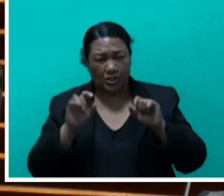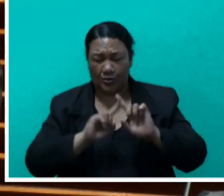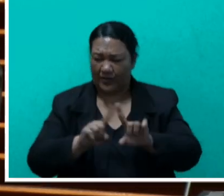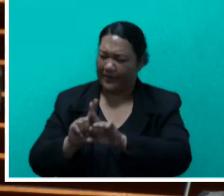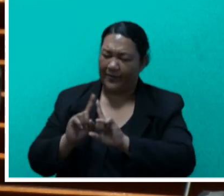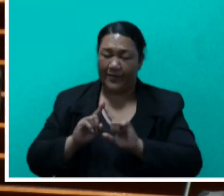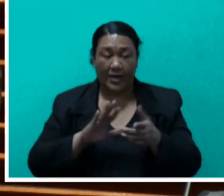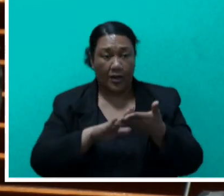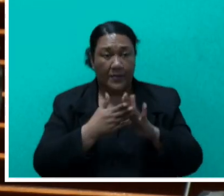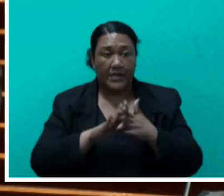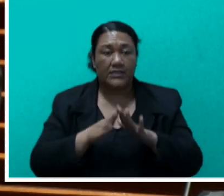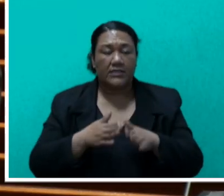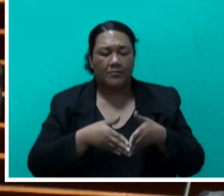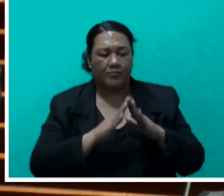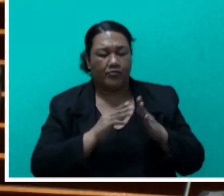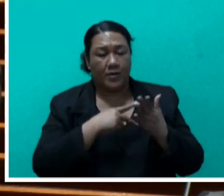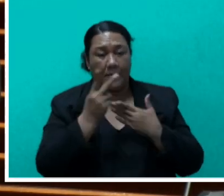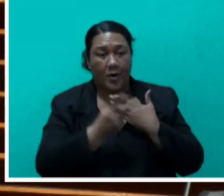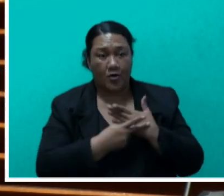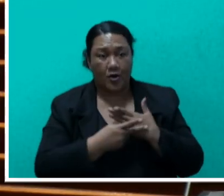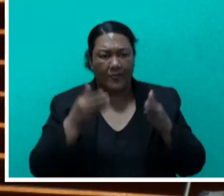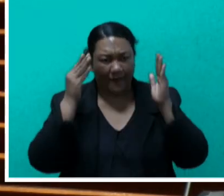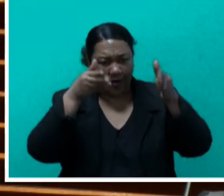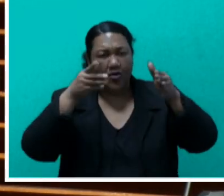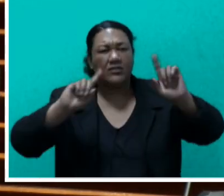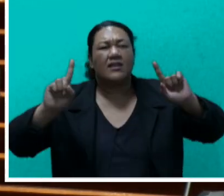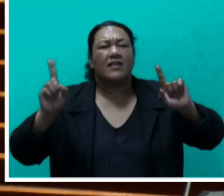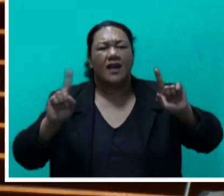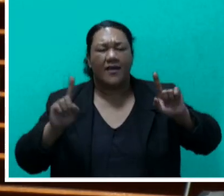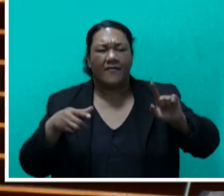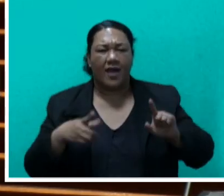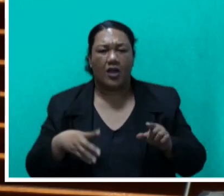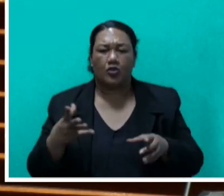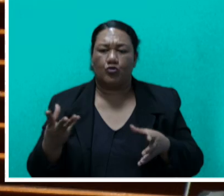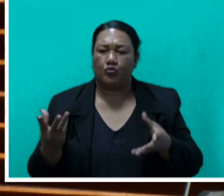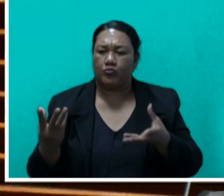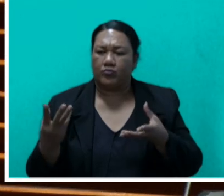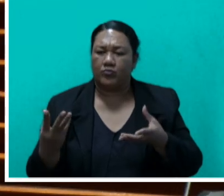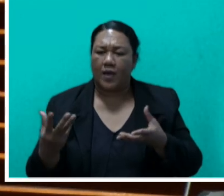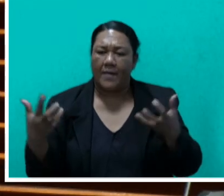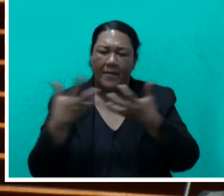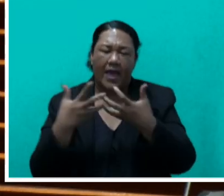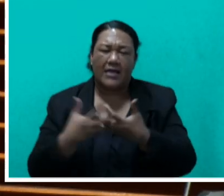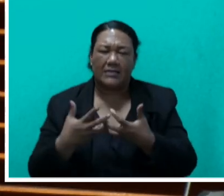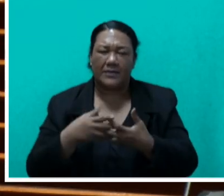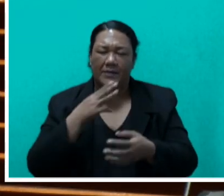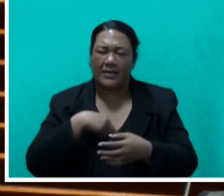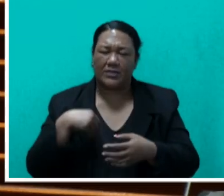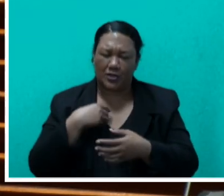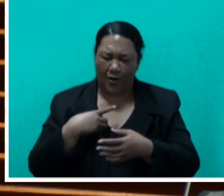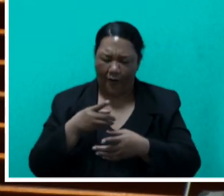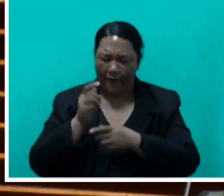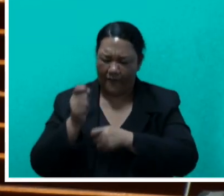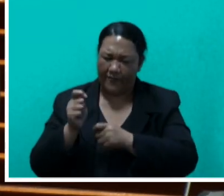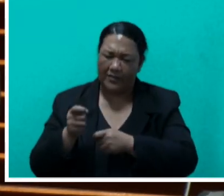revamped ROI program needed to focus on complementing the Ministry of Agriculture, Ministry of Fisheries, and